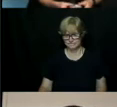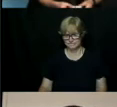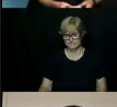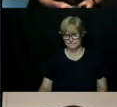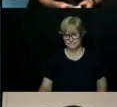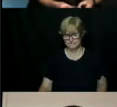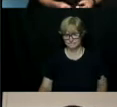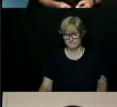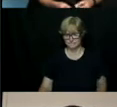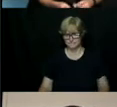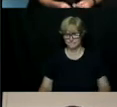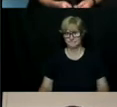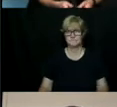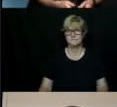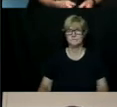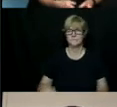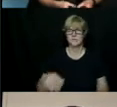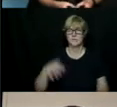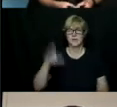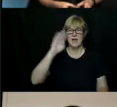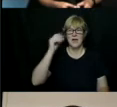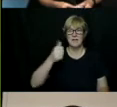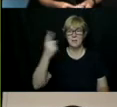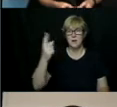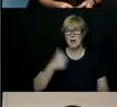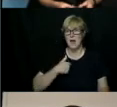Hi everyone. So I will make this quick